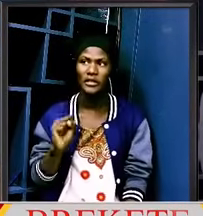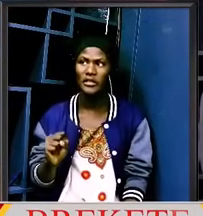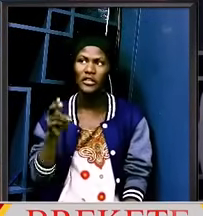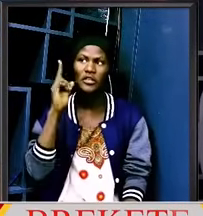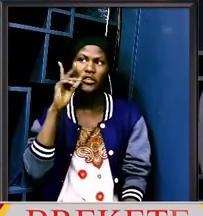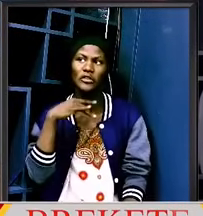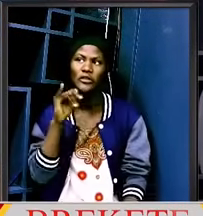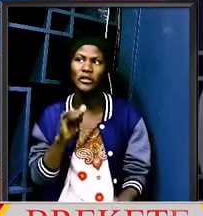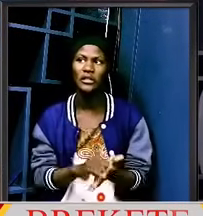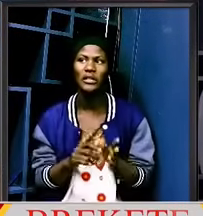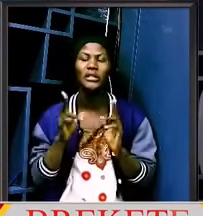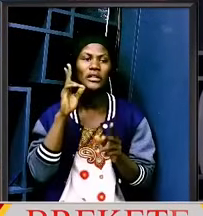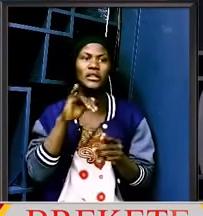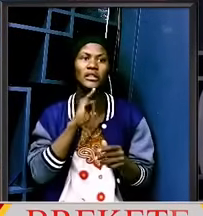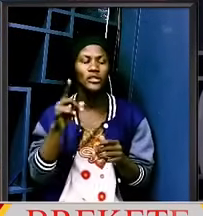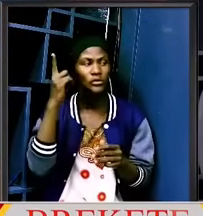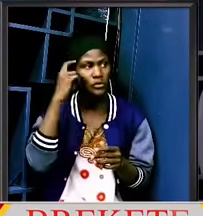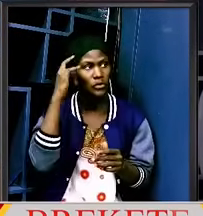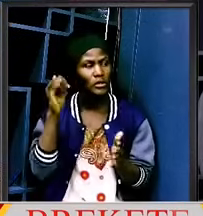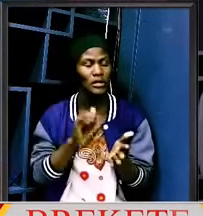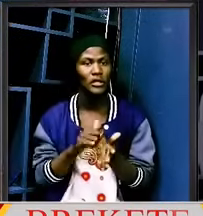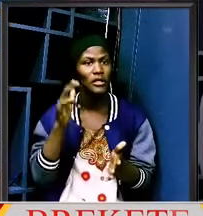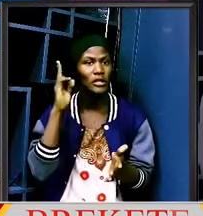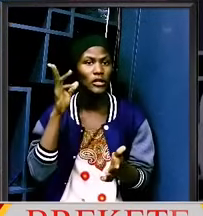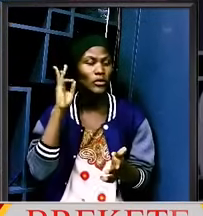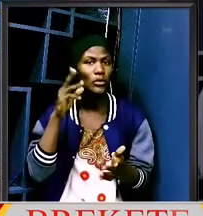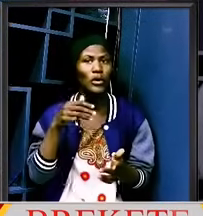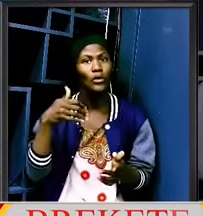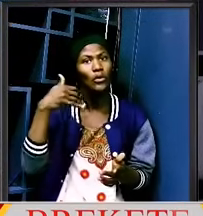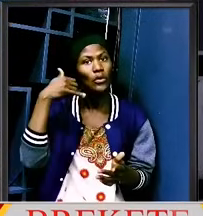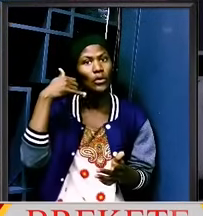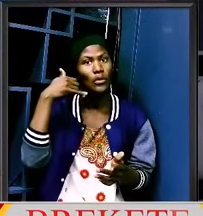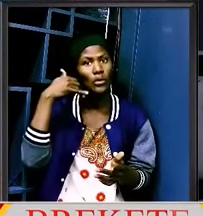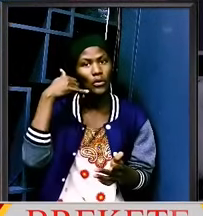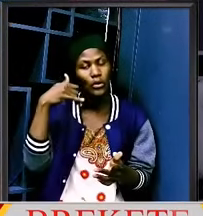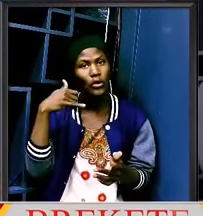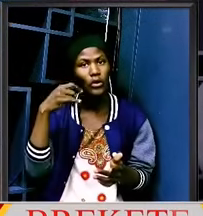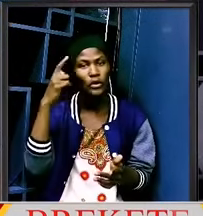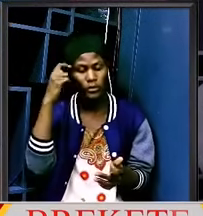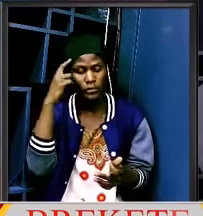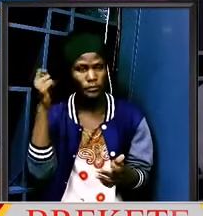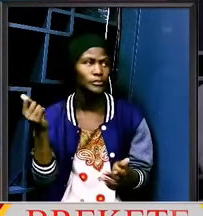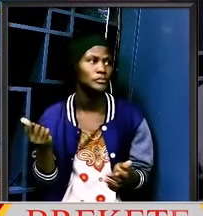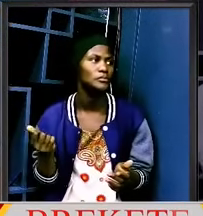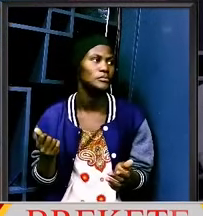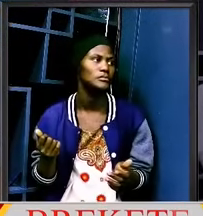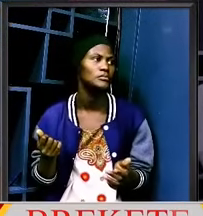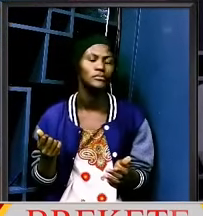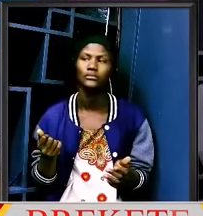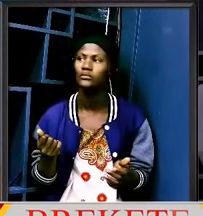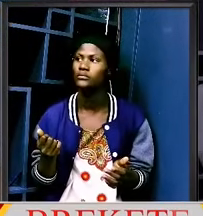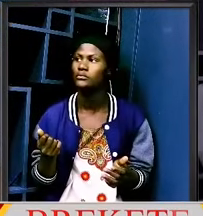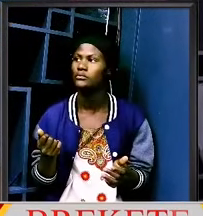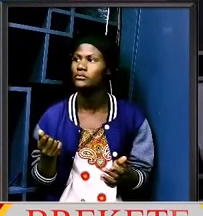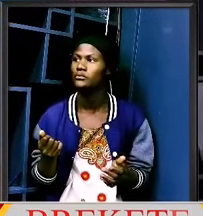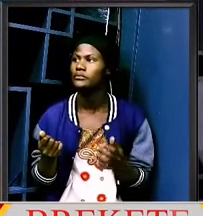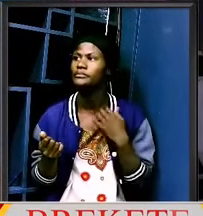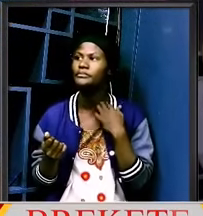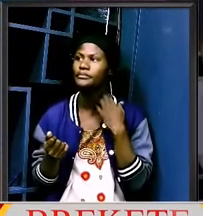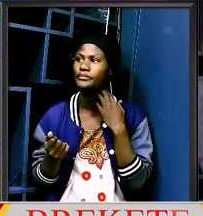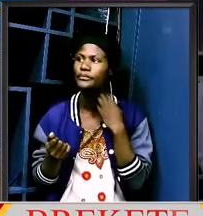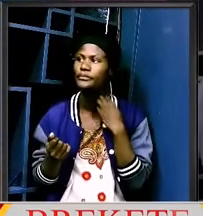said he was with governor. He related to the governor. Okay, you don't hear now, defender. You said you are not aware. No, defender, you don't hear now.